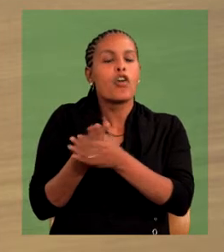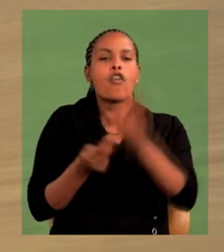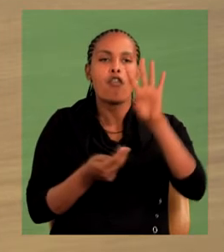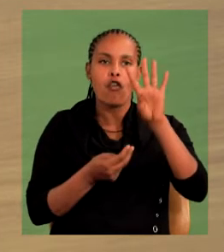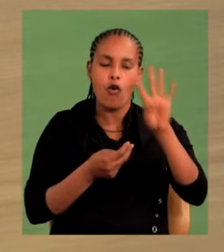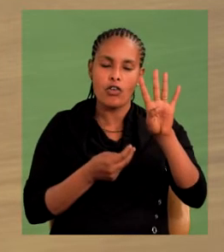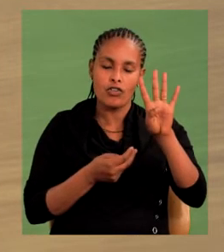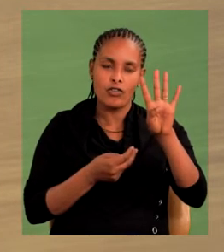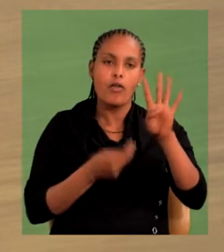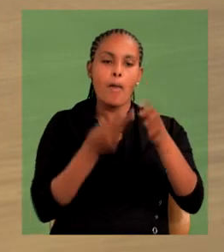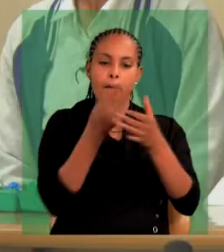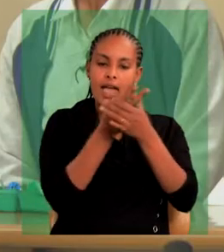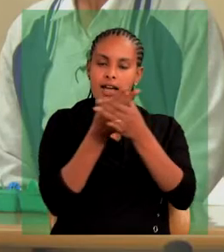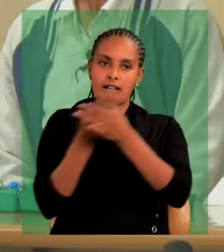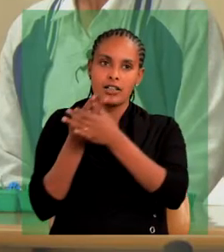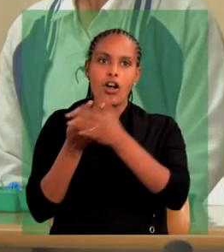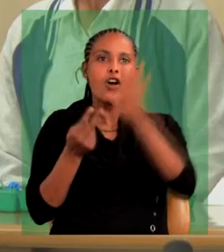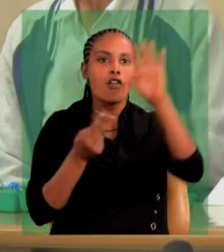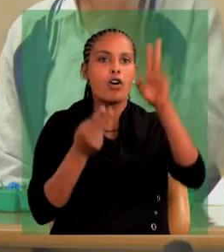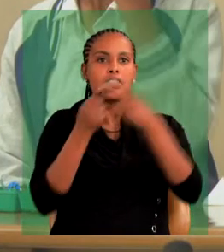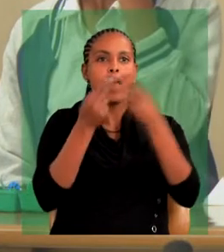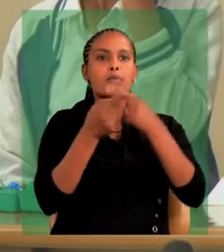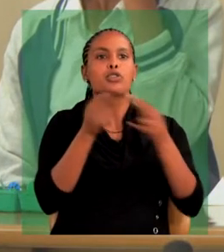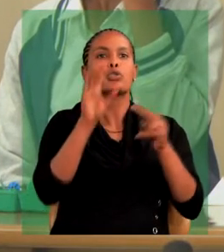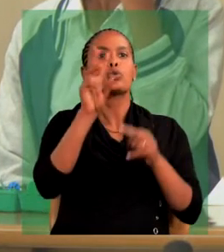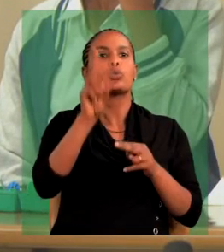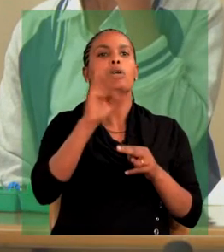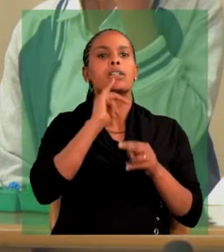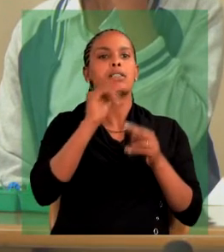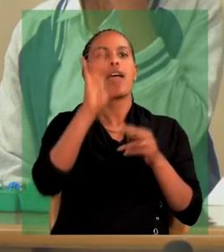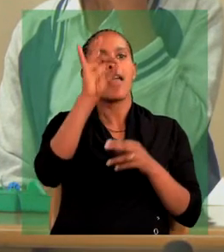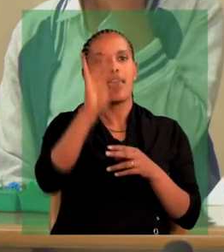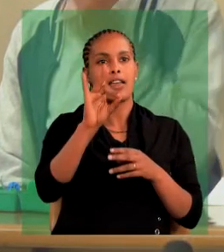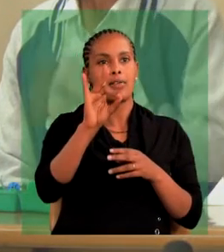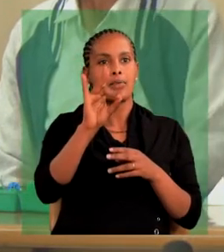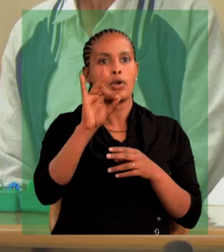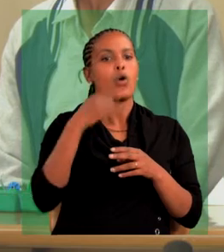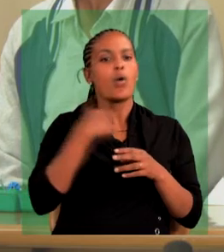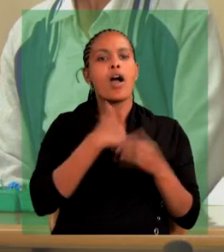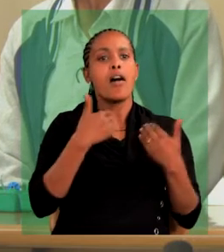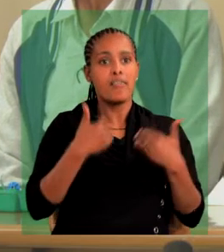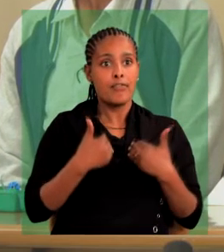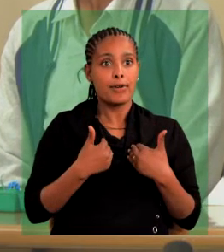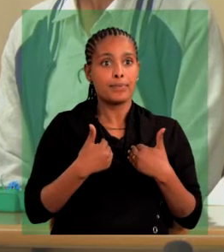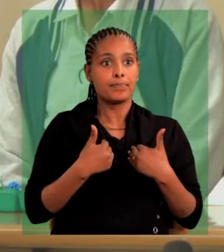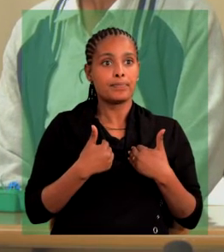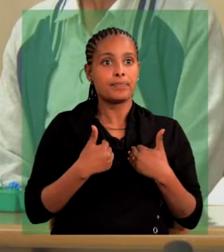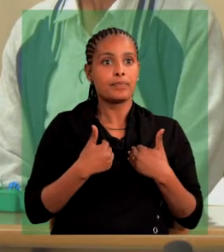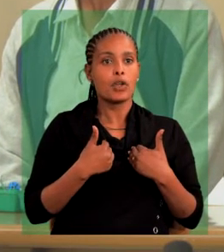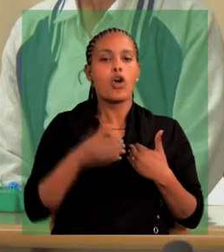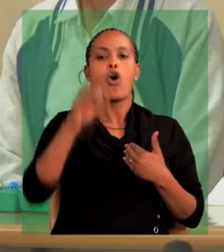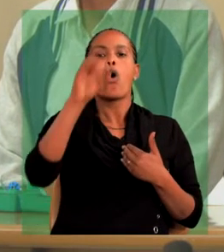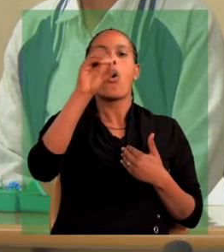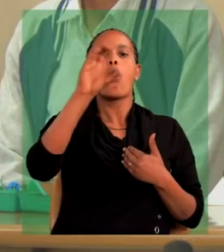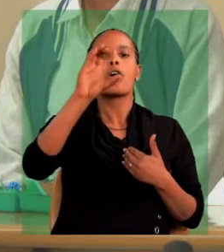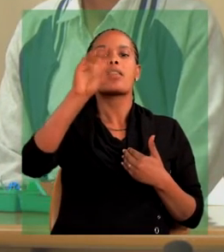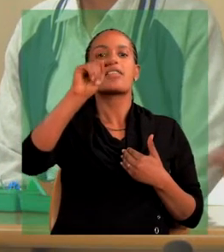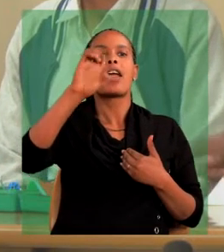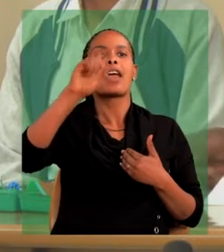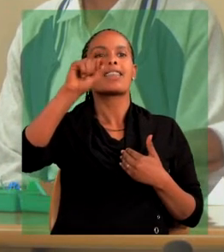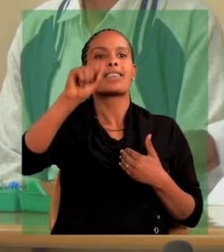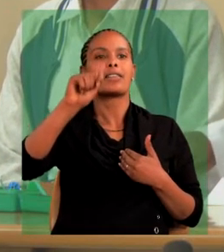4. 4 pairs. 4 times 2 is? 8. 8. So we have octet.